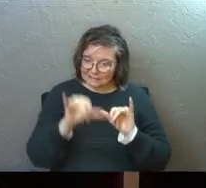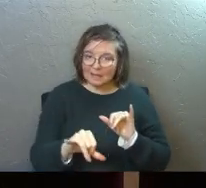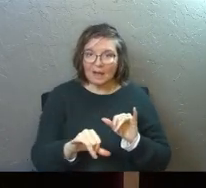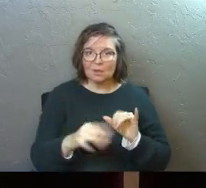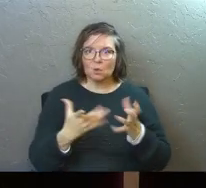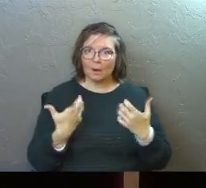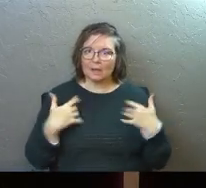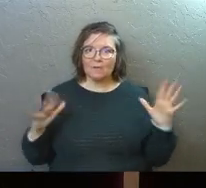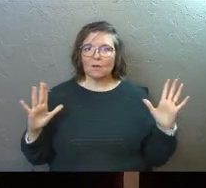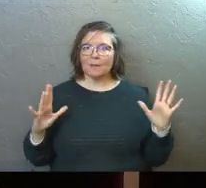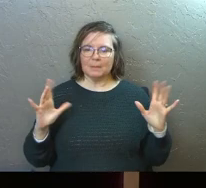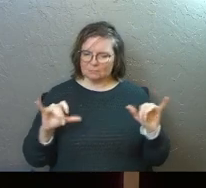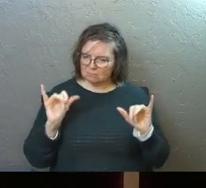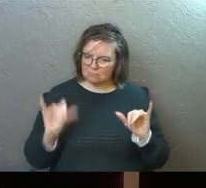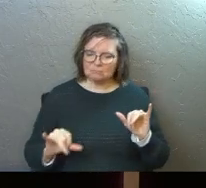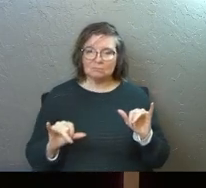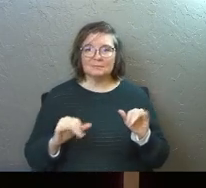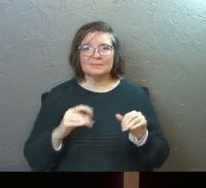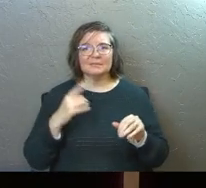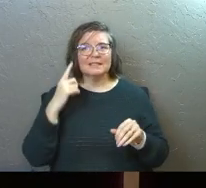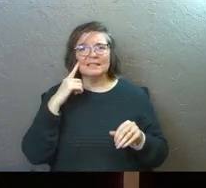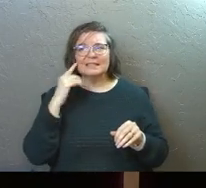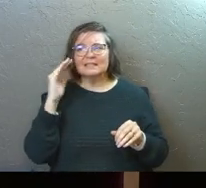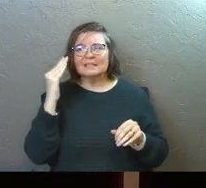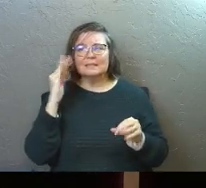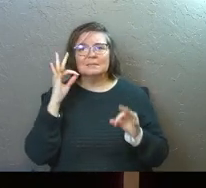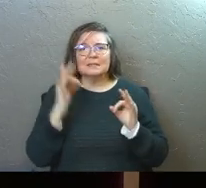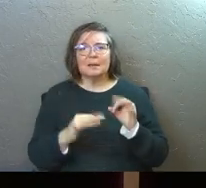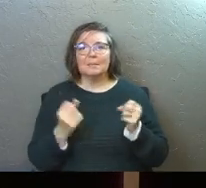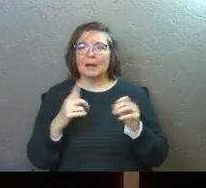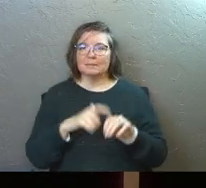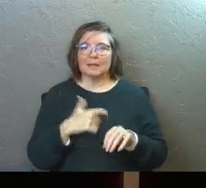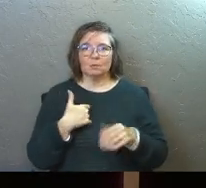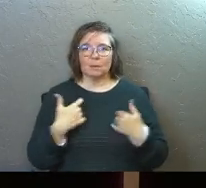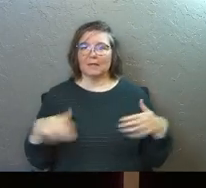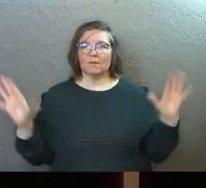it. It sounds simple, guys, but how many times